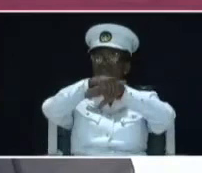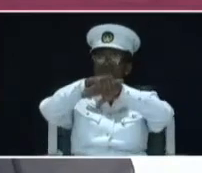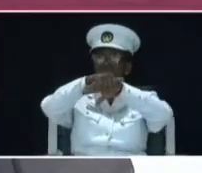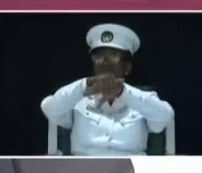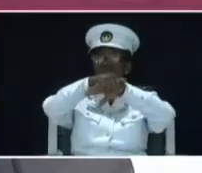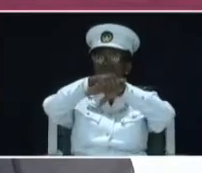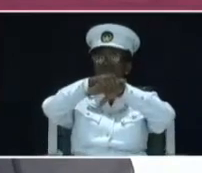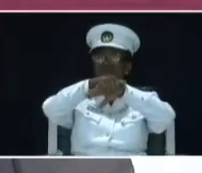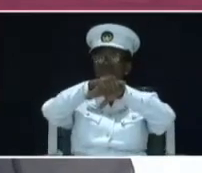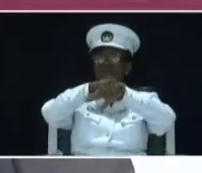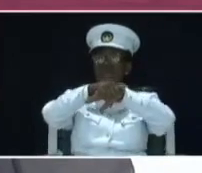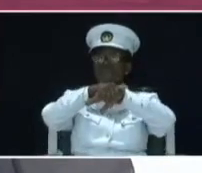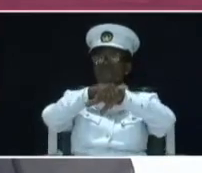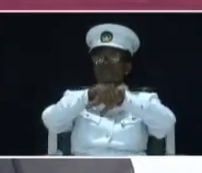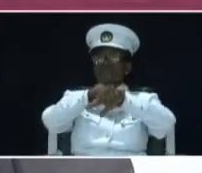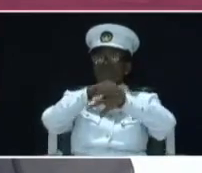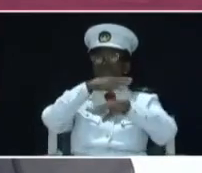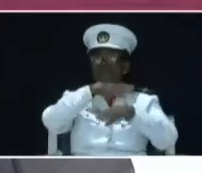and